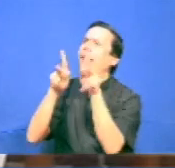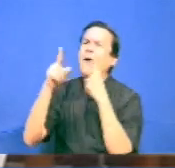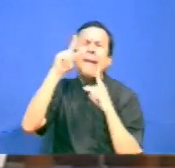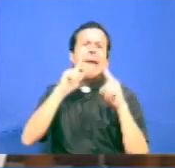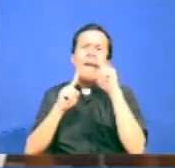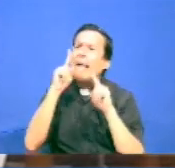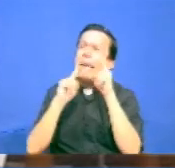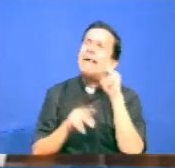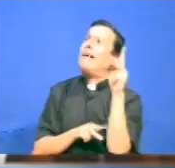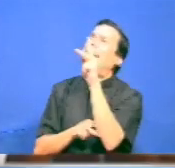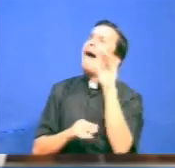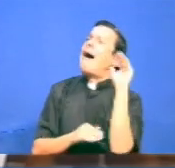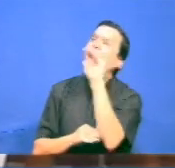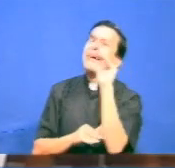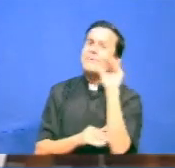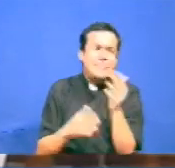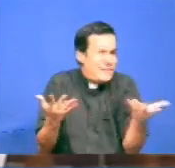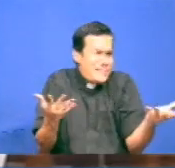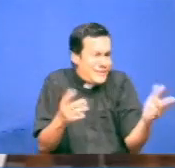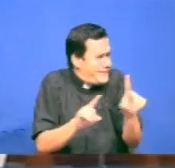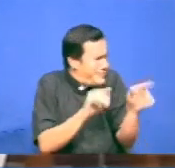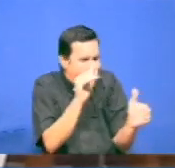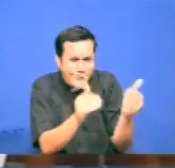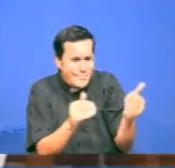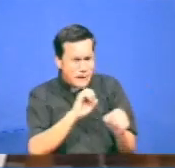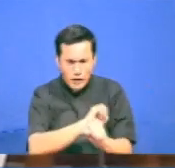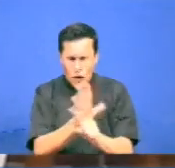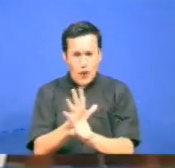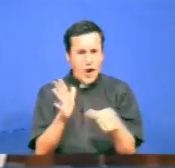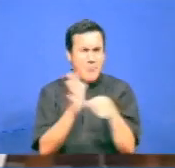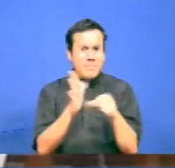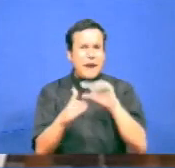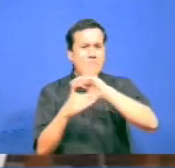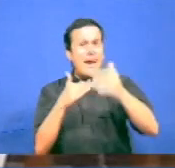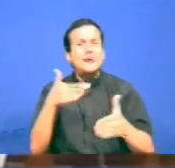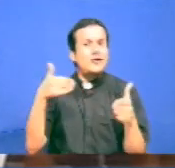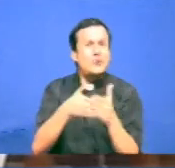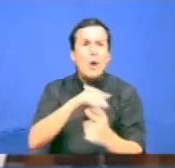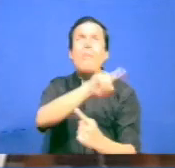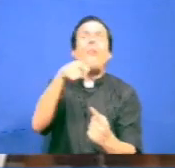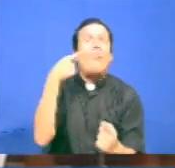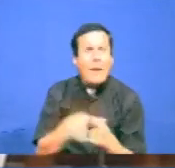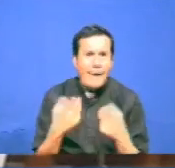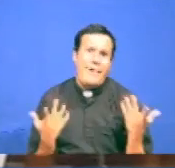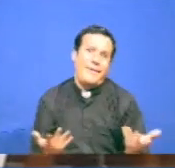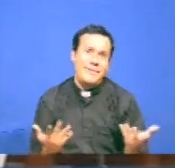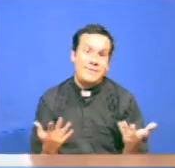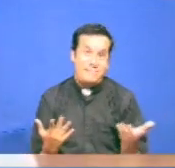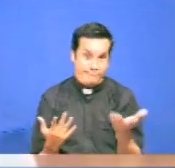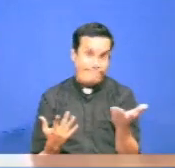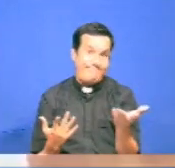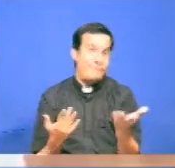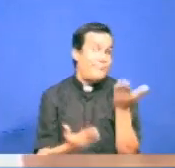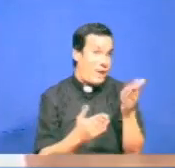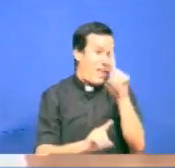asking, when will this be over? In fact, the day before yesterday, or rather yesterday,